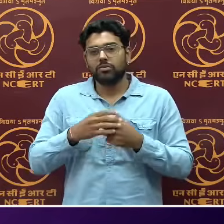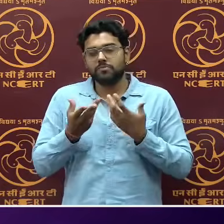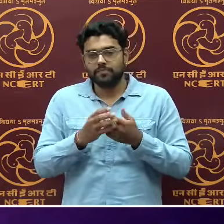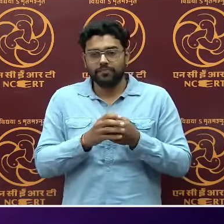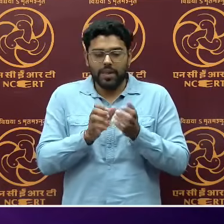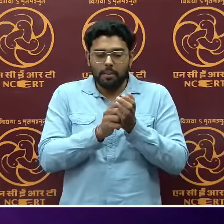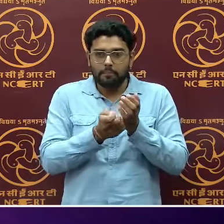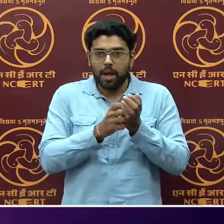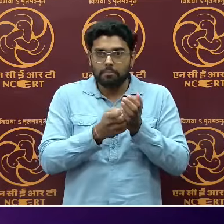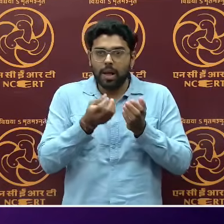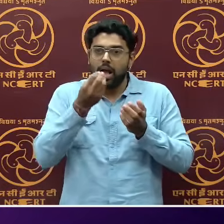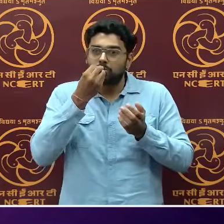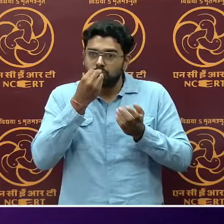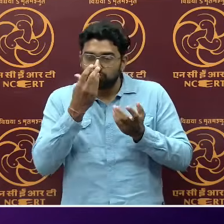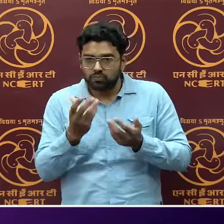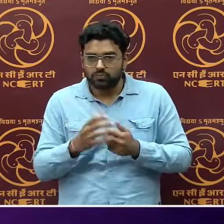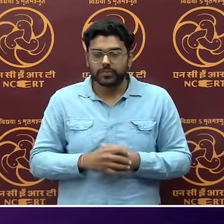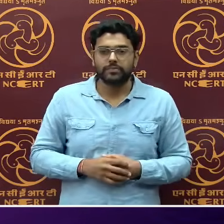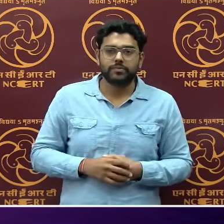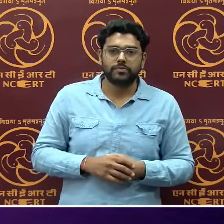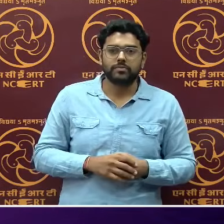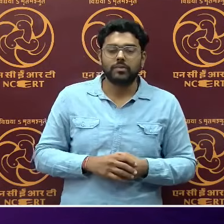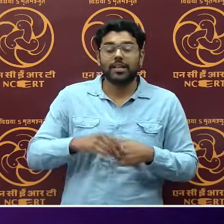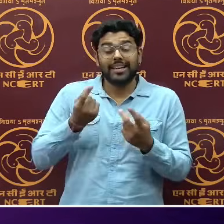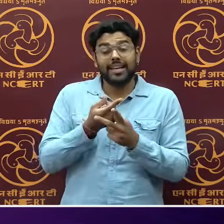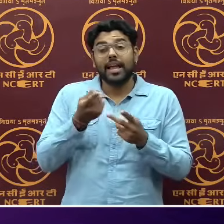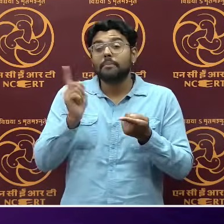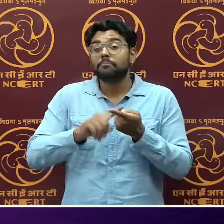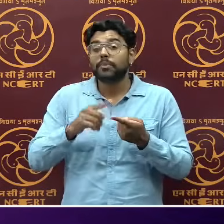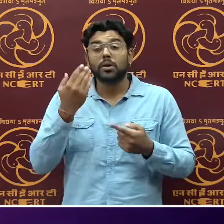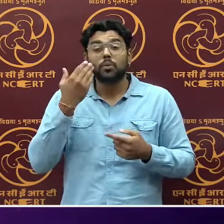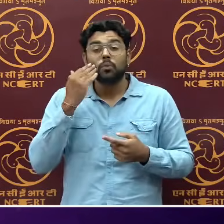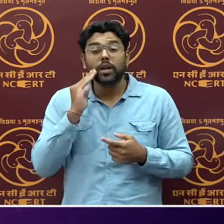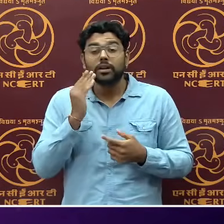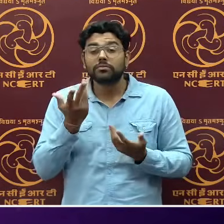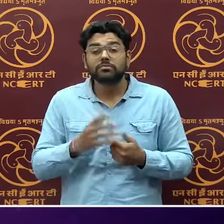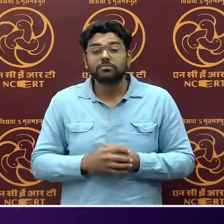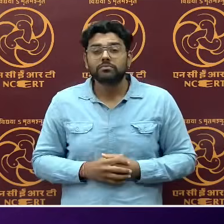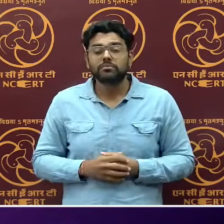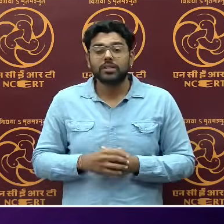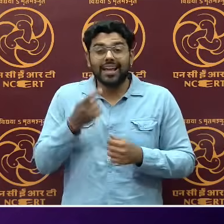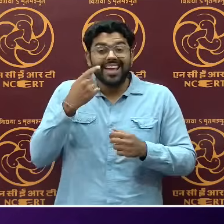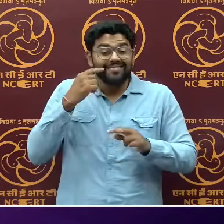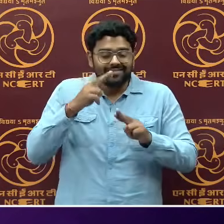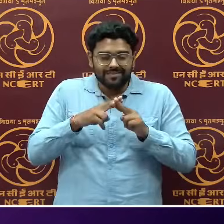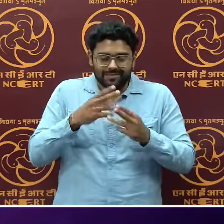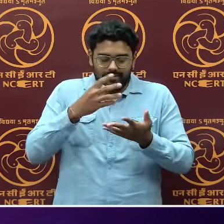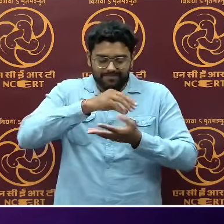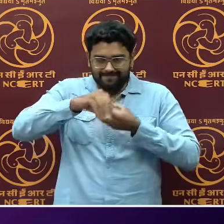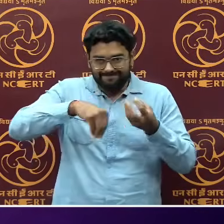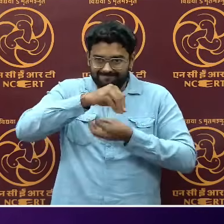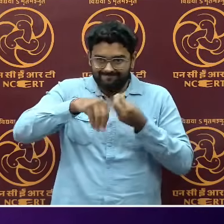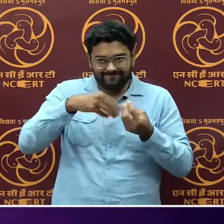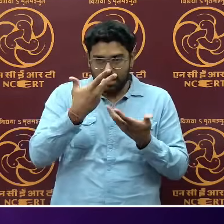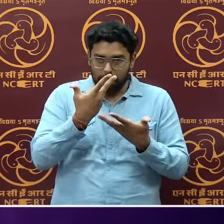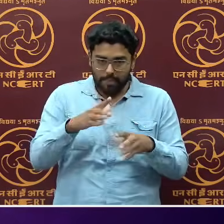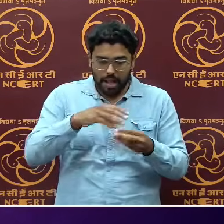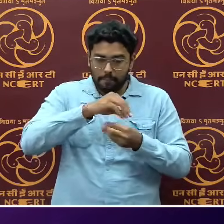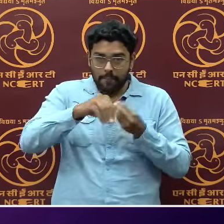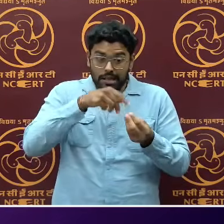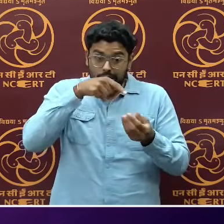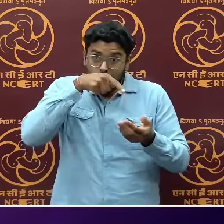my mouth, right? Why is that happening? Because when mixtures are prepared, whatever are